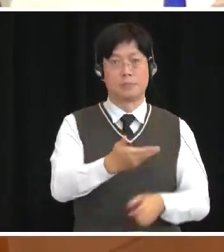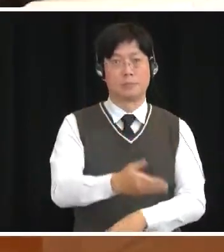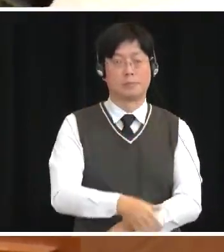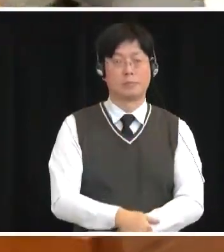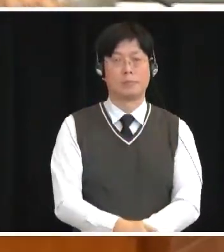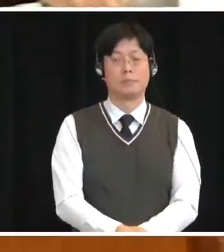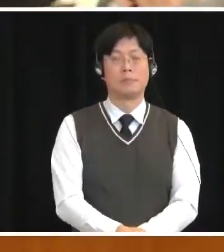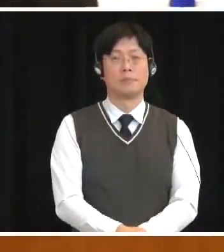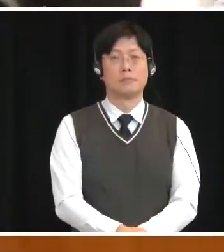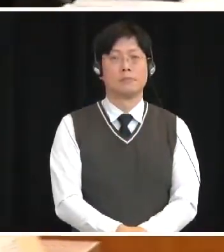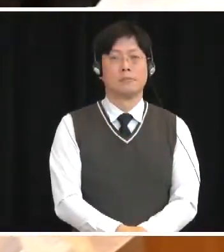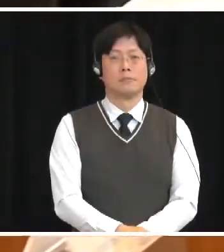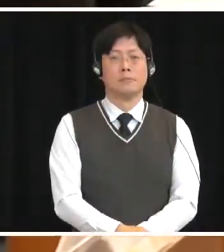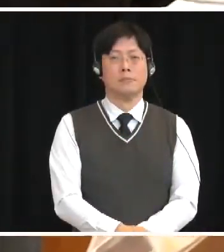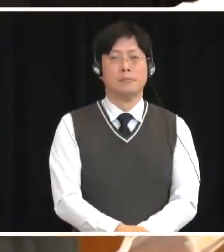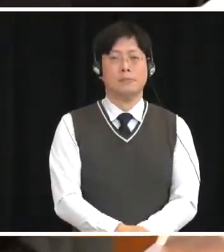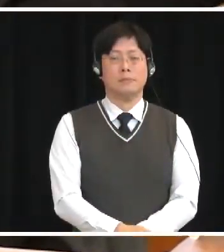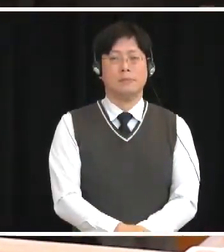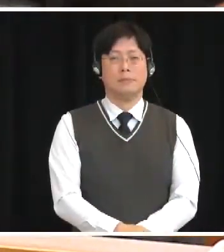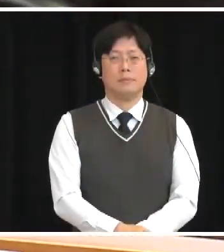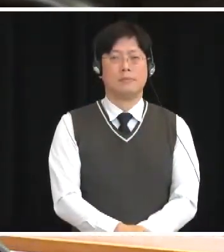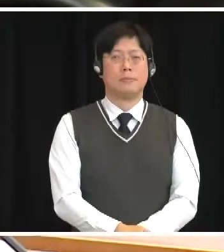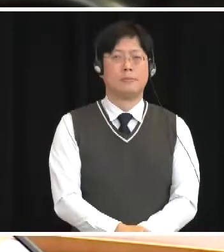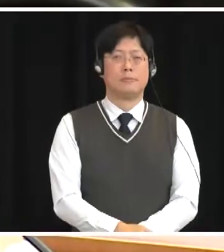So would you like to continue to respond?